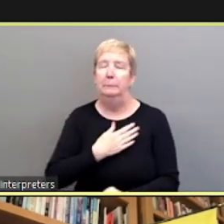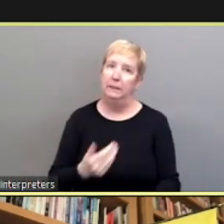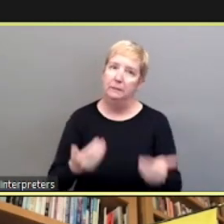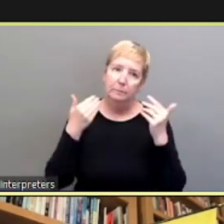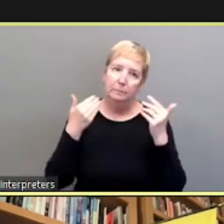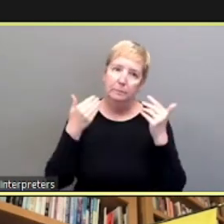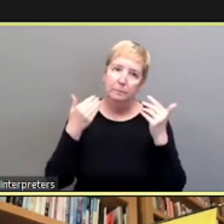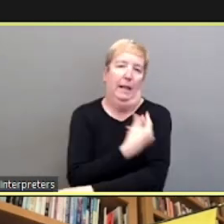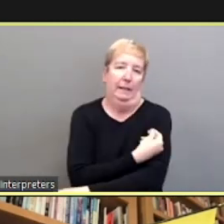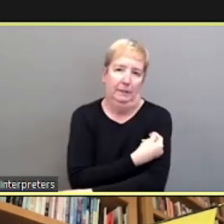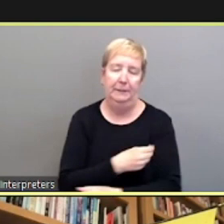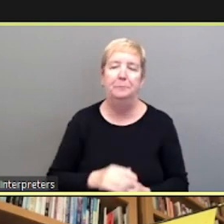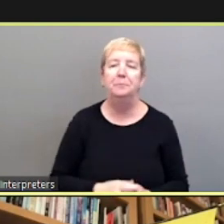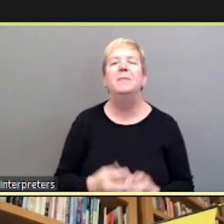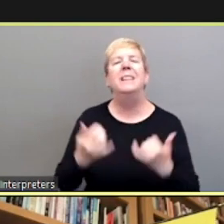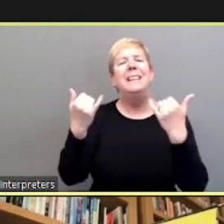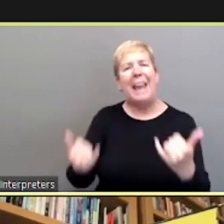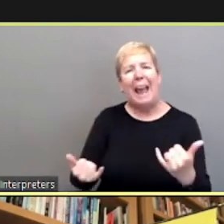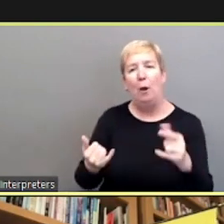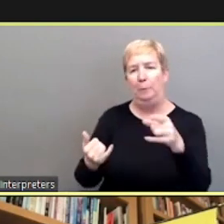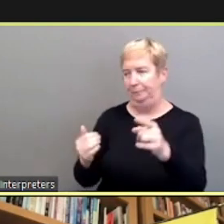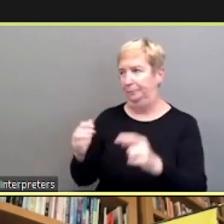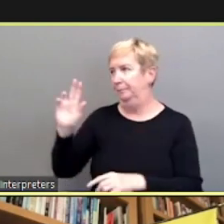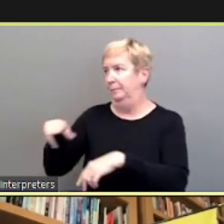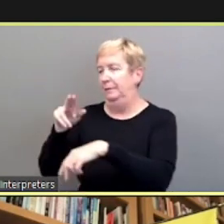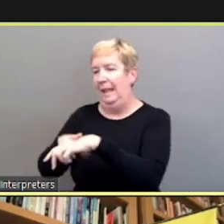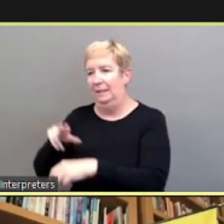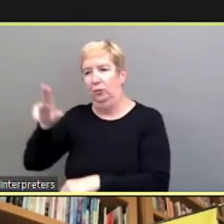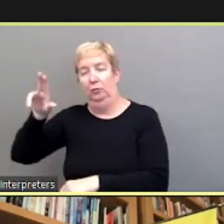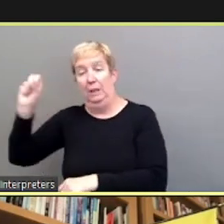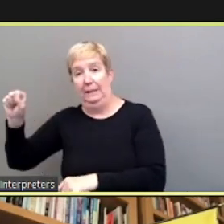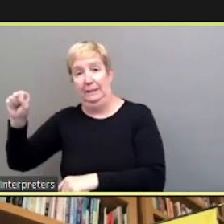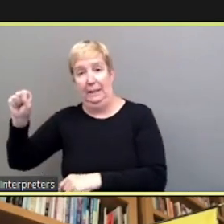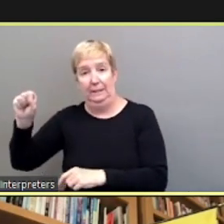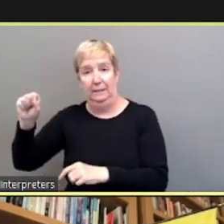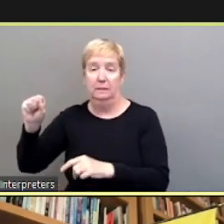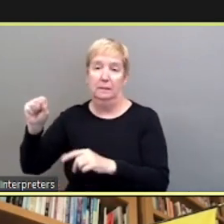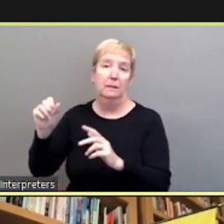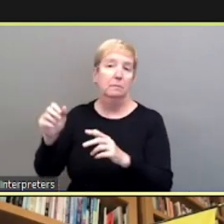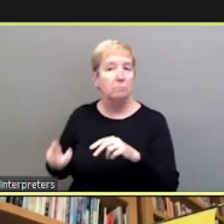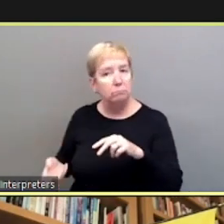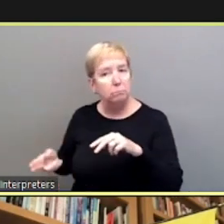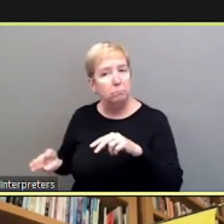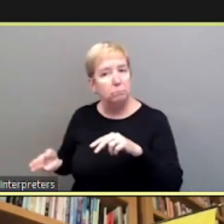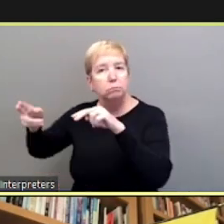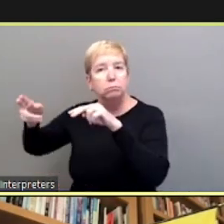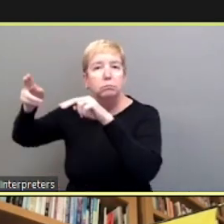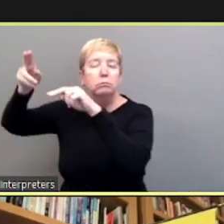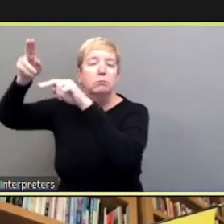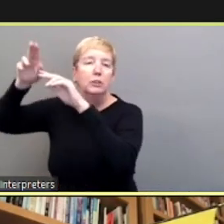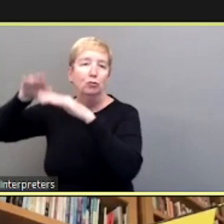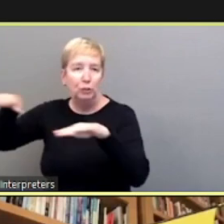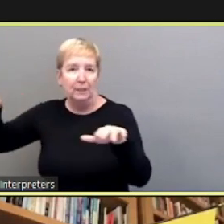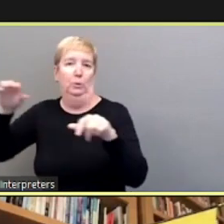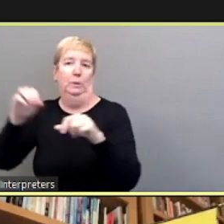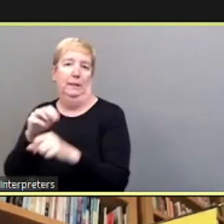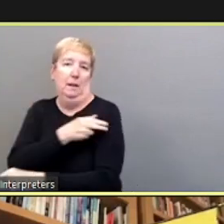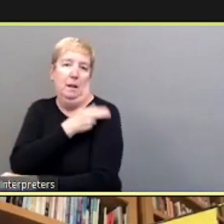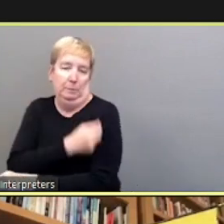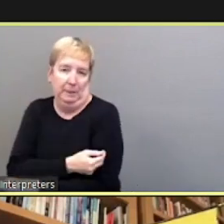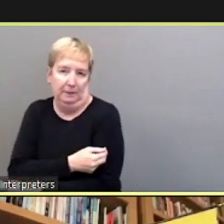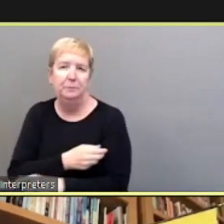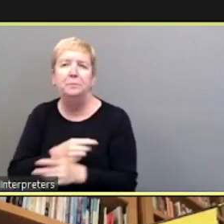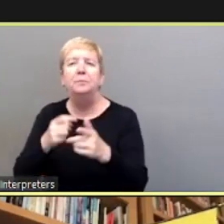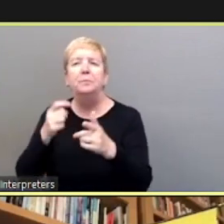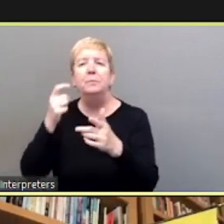shows this national trend of increased hospitalizations, and you can see that the top group is